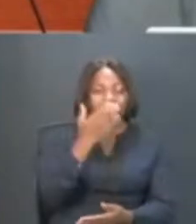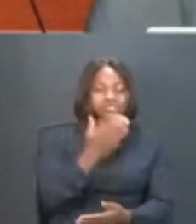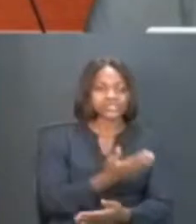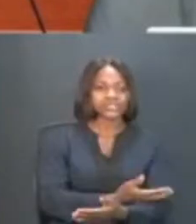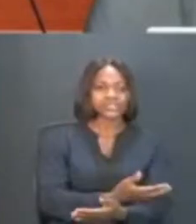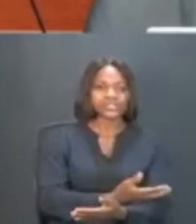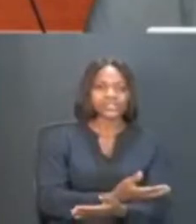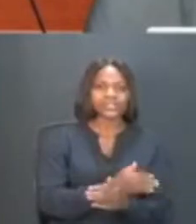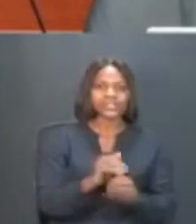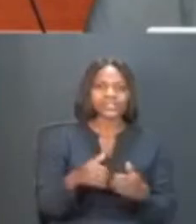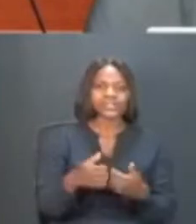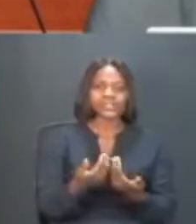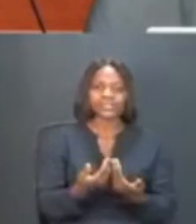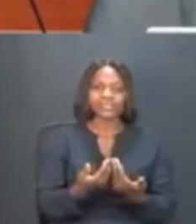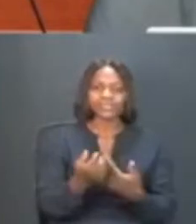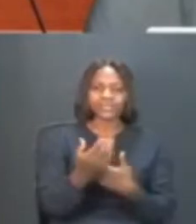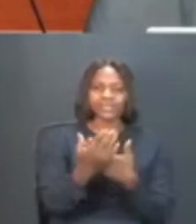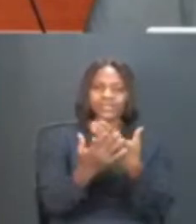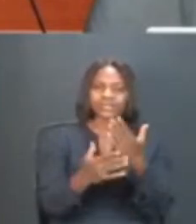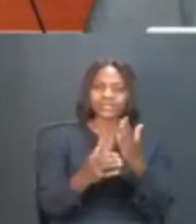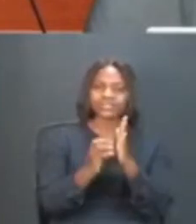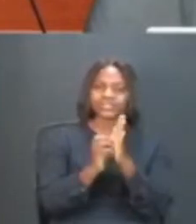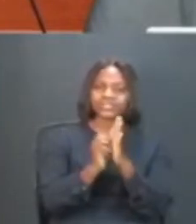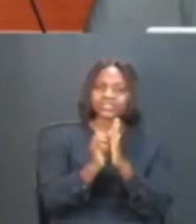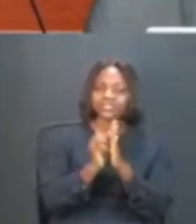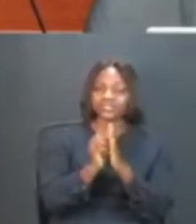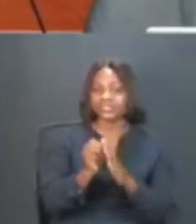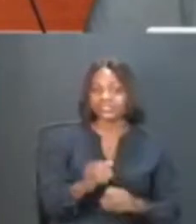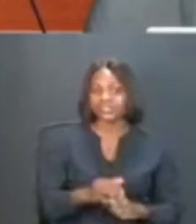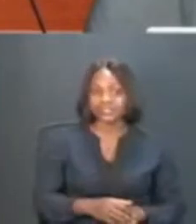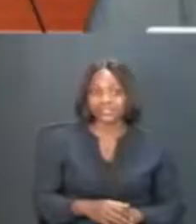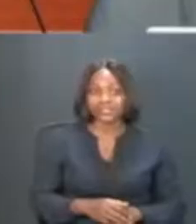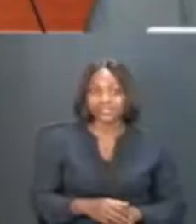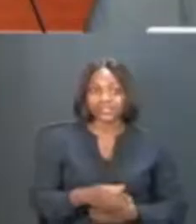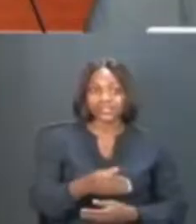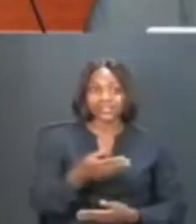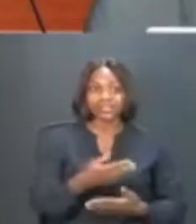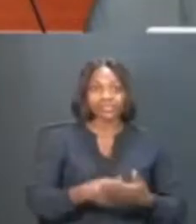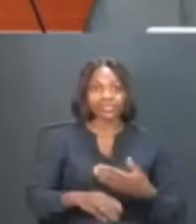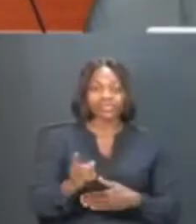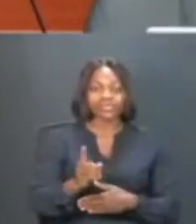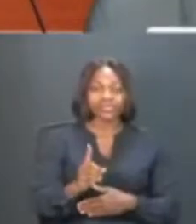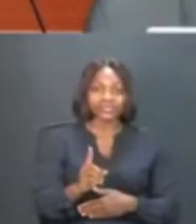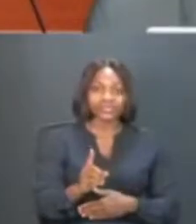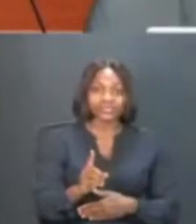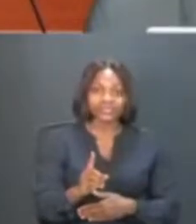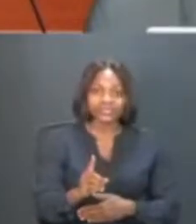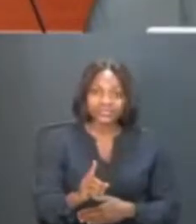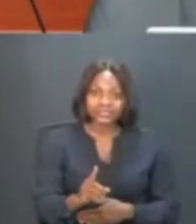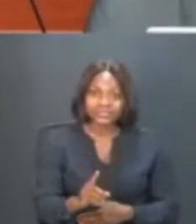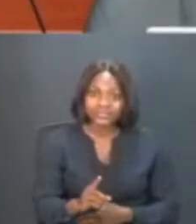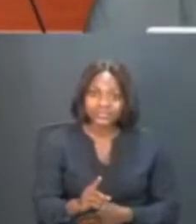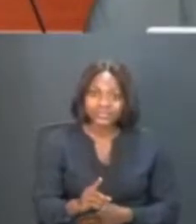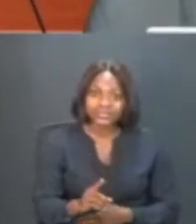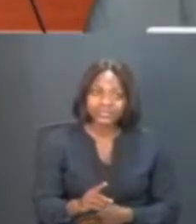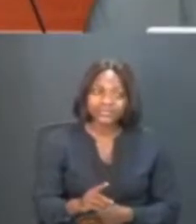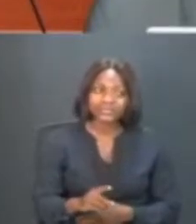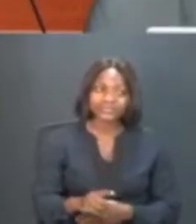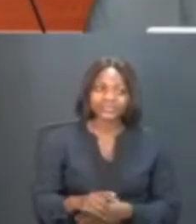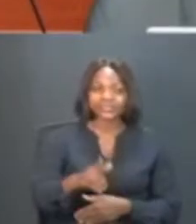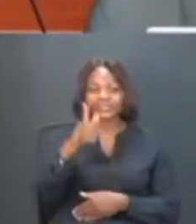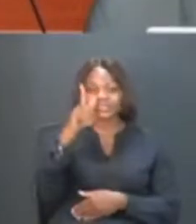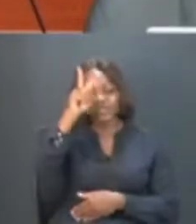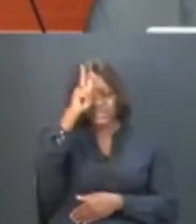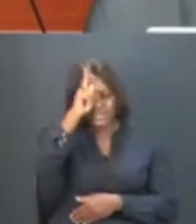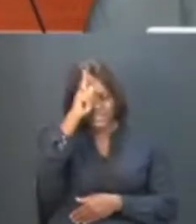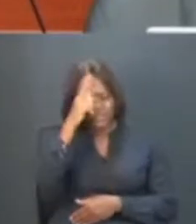cancer, leukemia, and this girl was born in Germany, Munich, and I was wondering